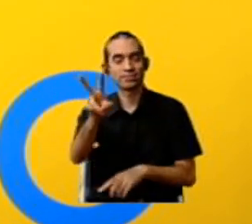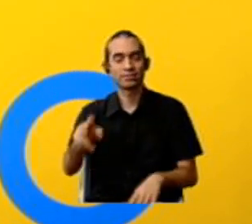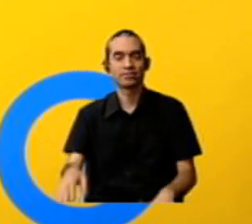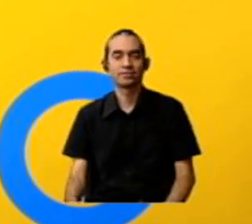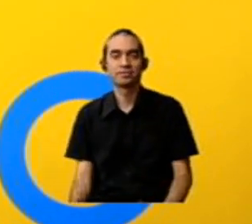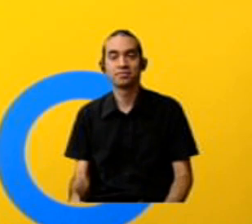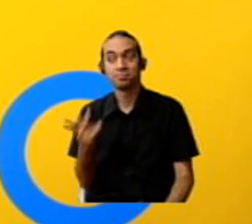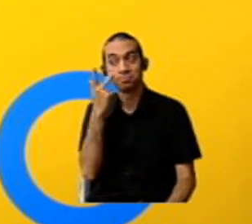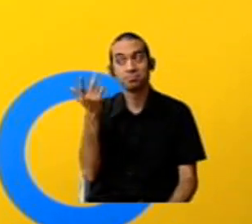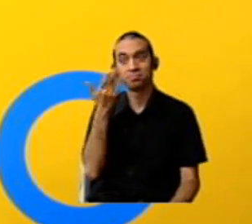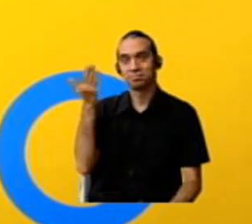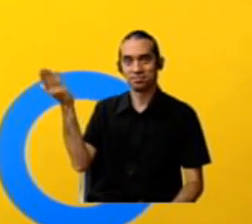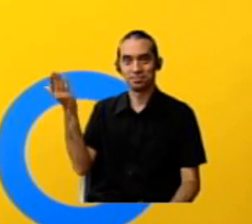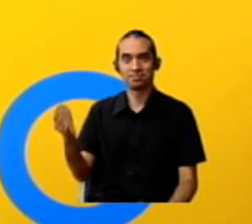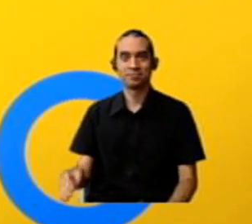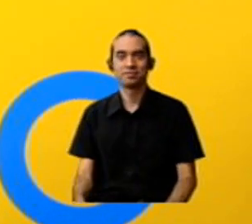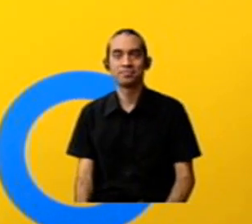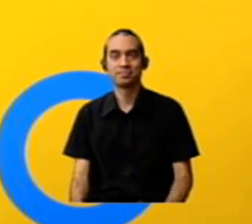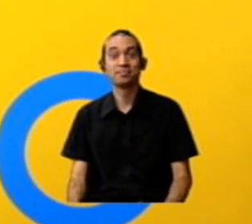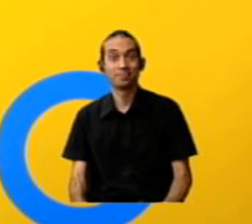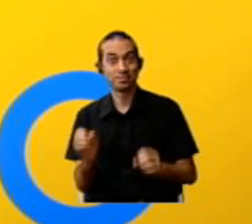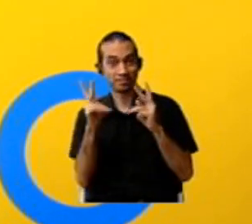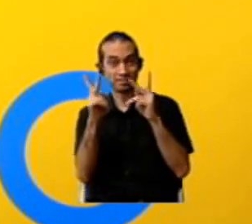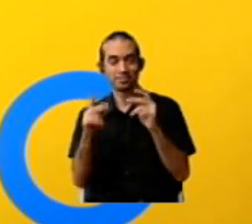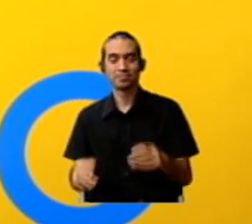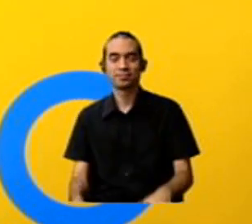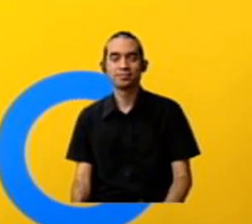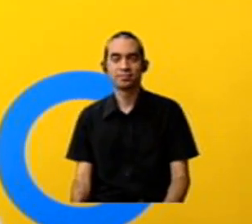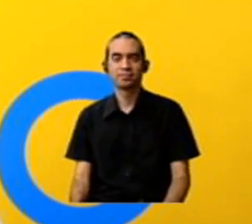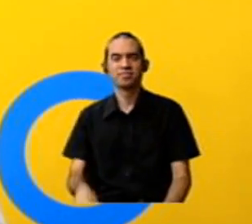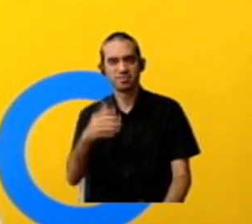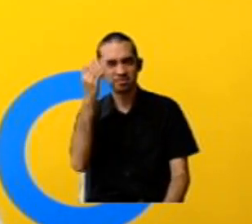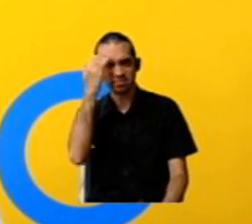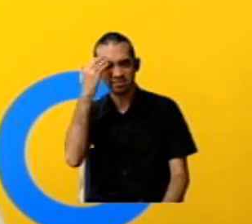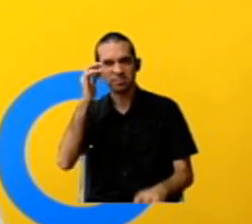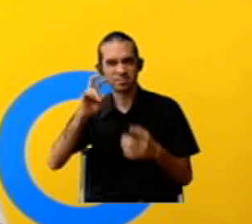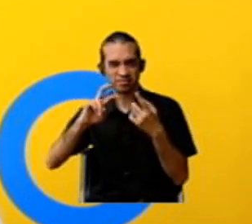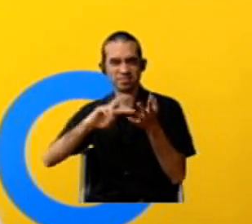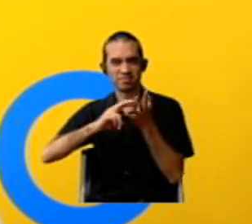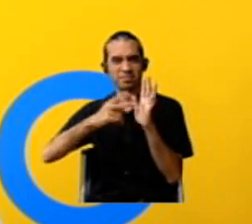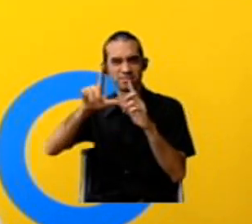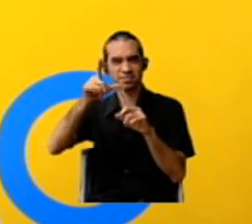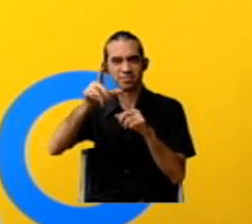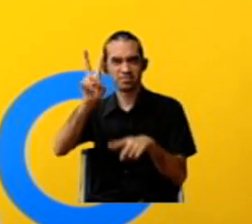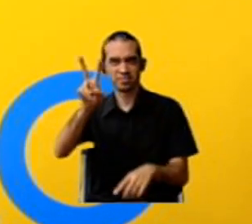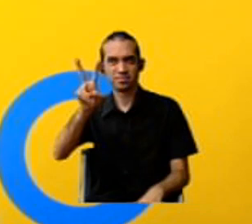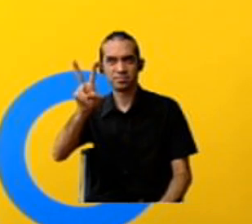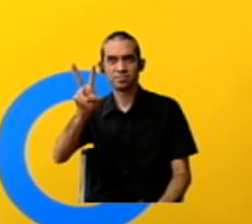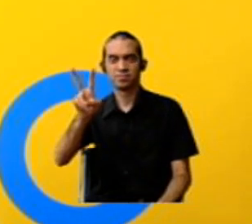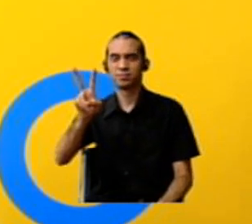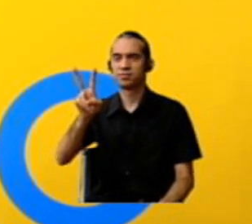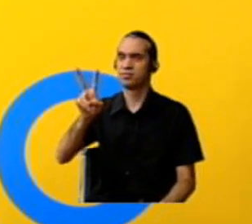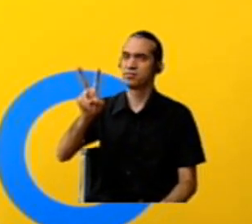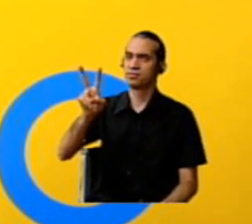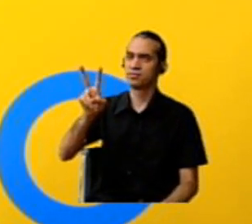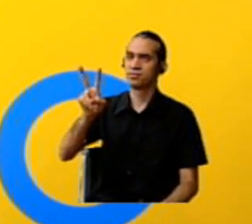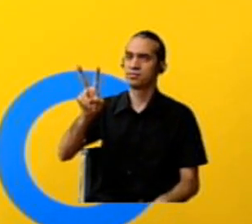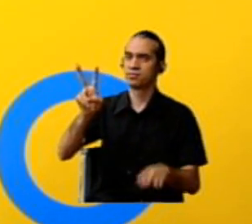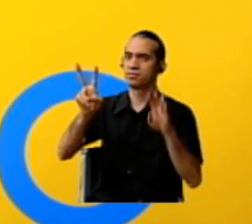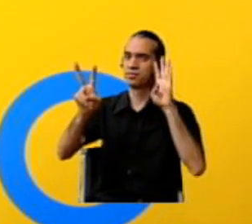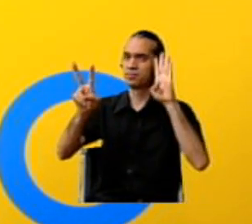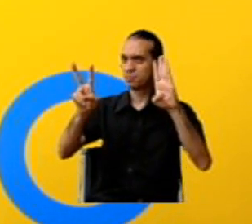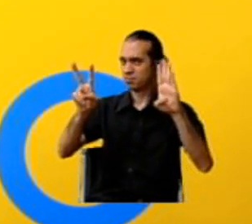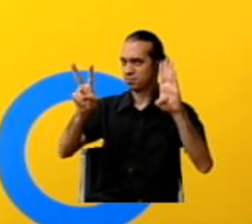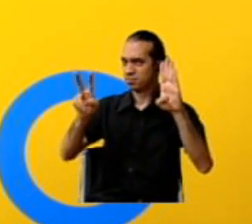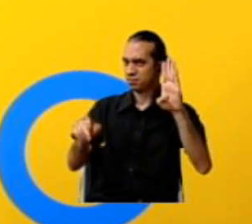Let's see, Charlie. Okay. Do you know letter V? Is that similar to letra B in